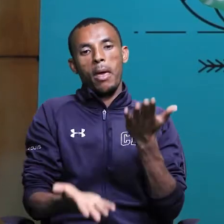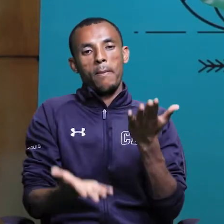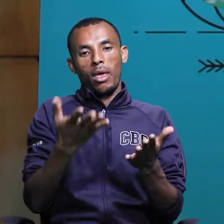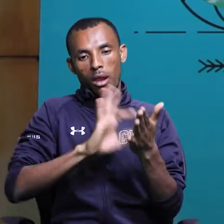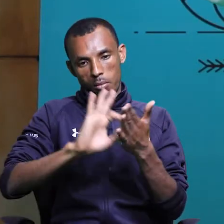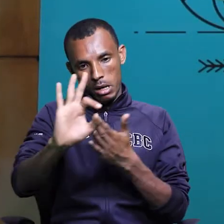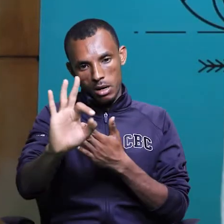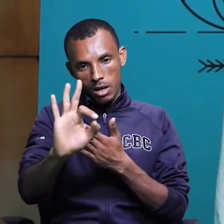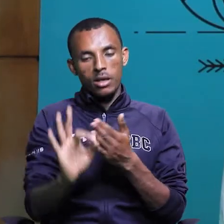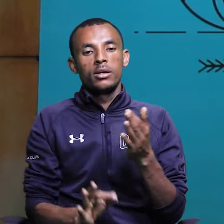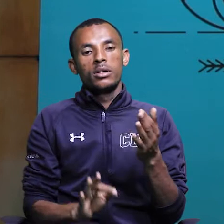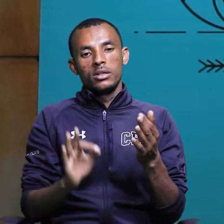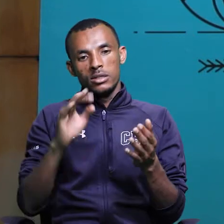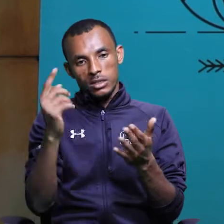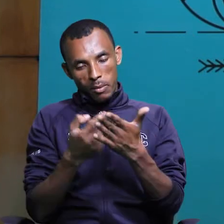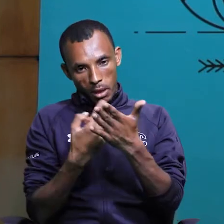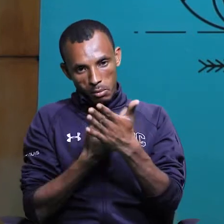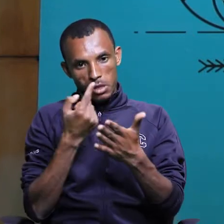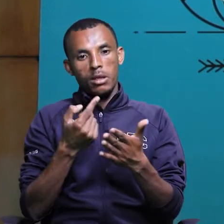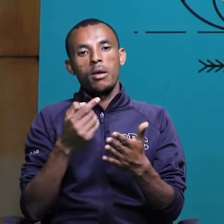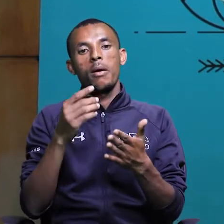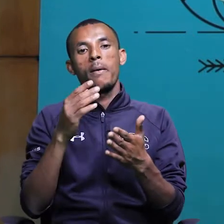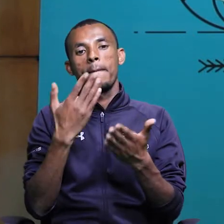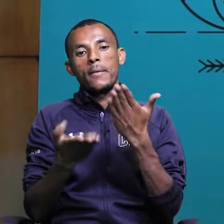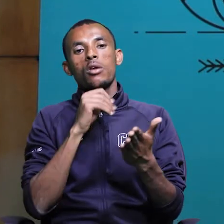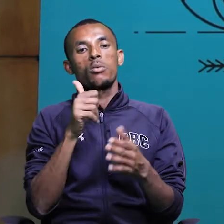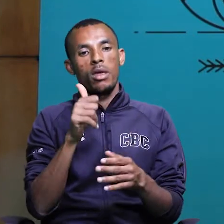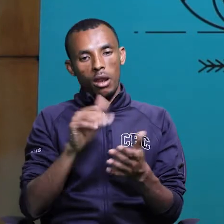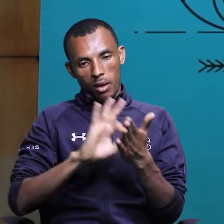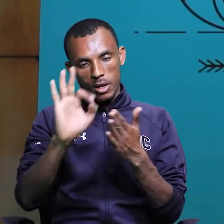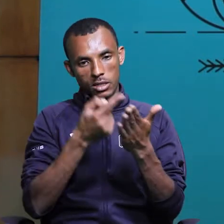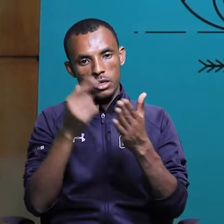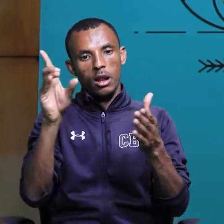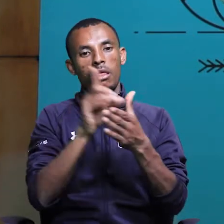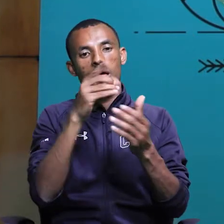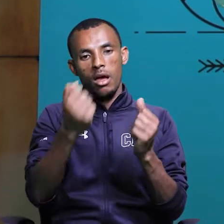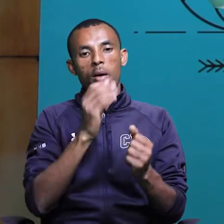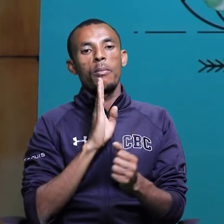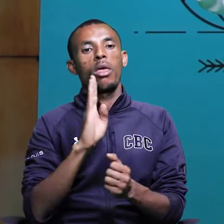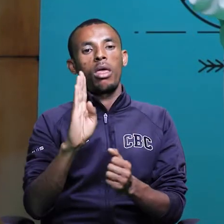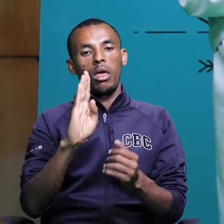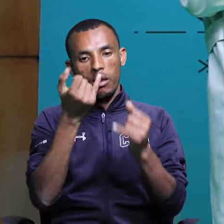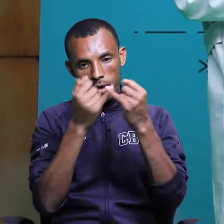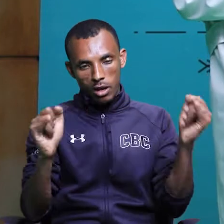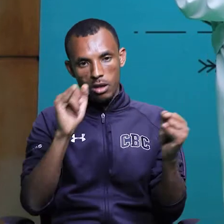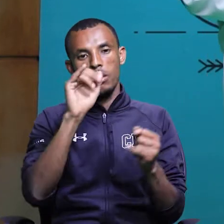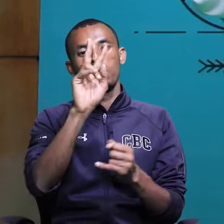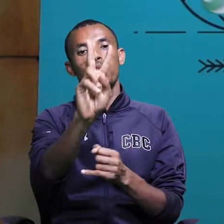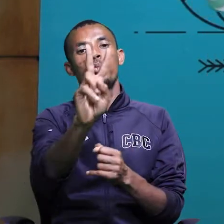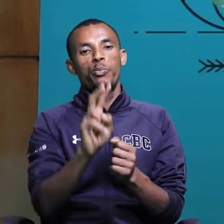number, sometimes the result may not be a number. This data can be divided into